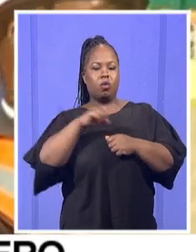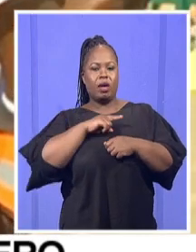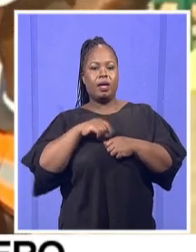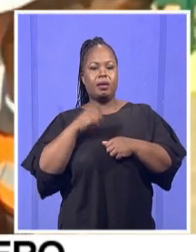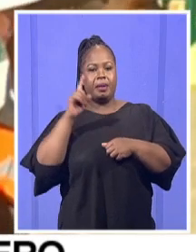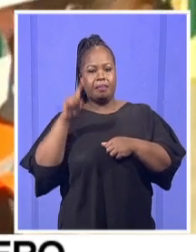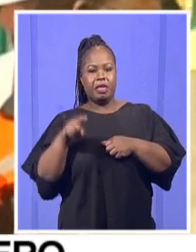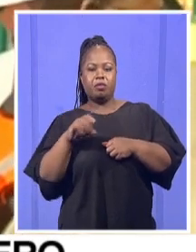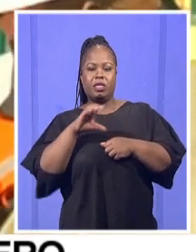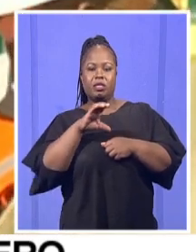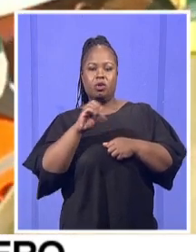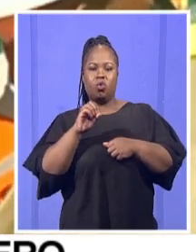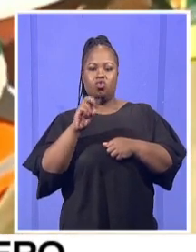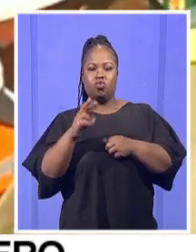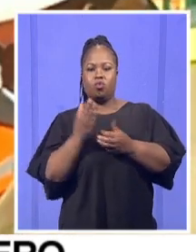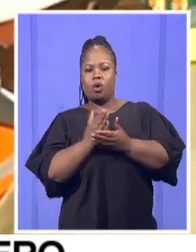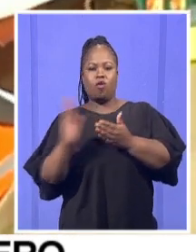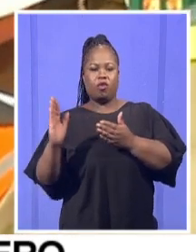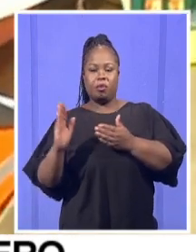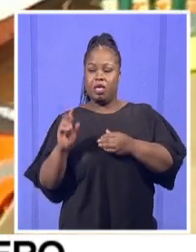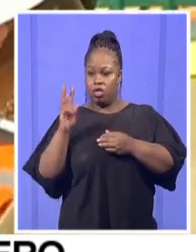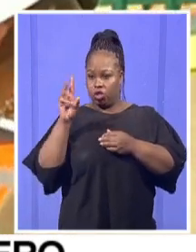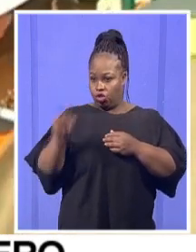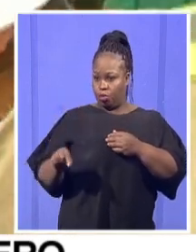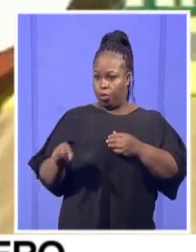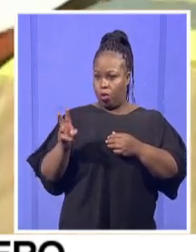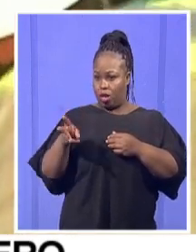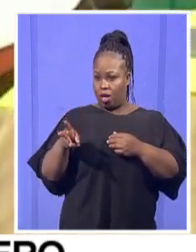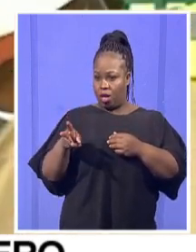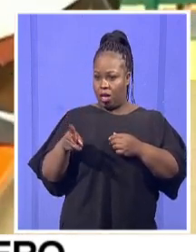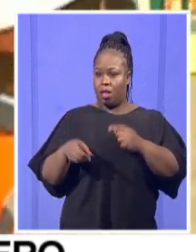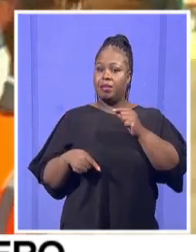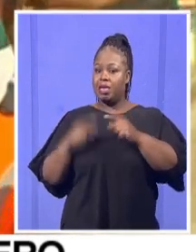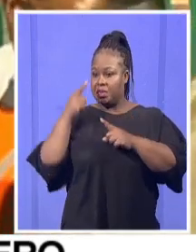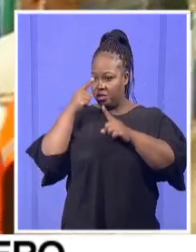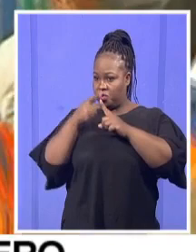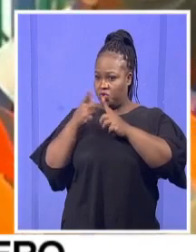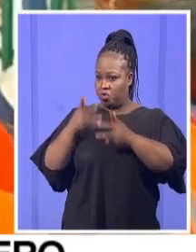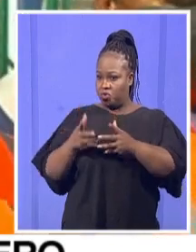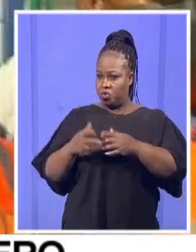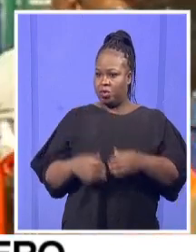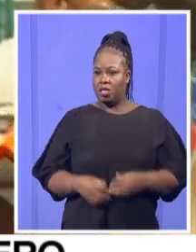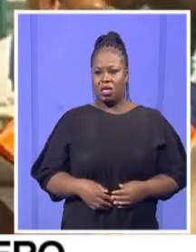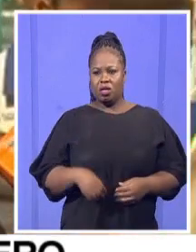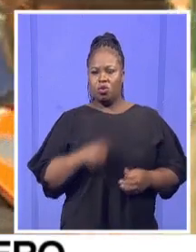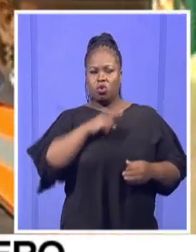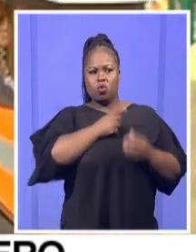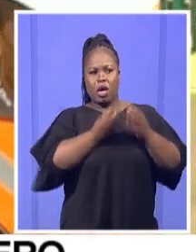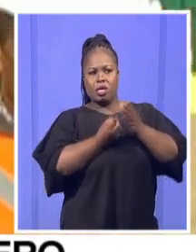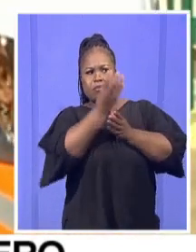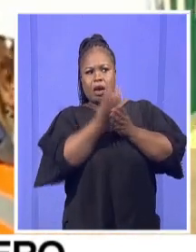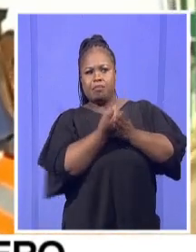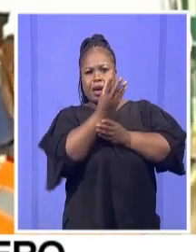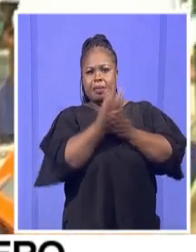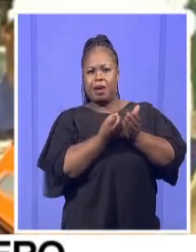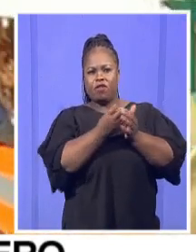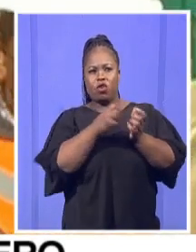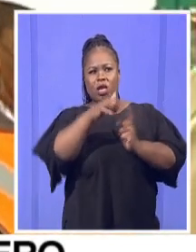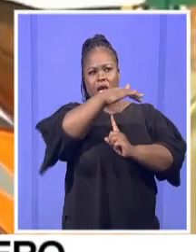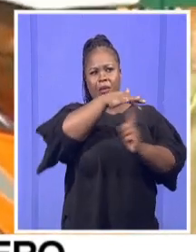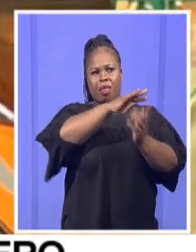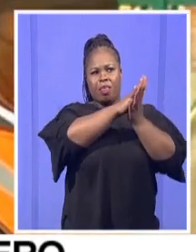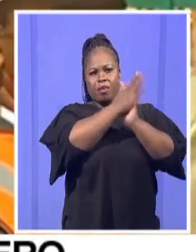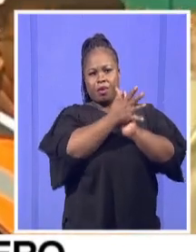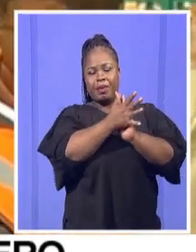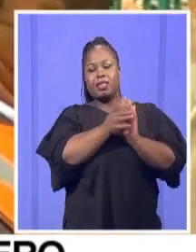So it will in the end be much cheaper. That's the intention. That's the intention. That is the intention. Other than the carbon emission side, from an economic